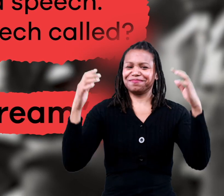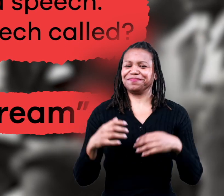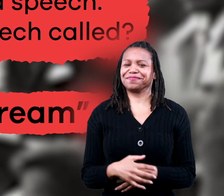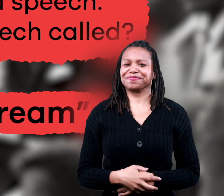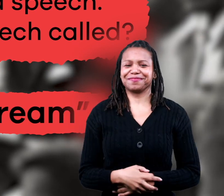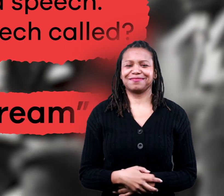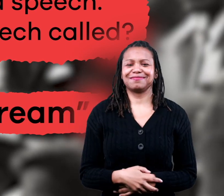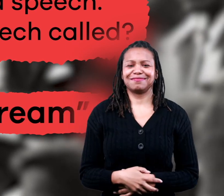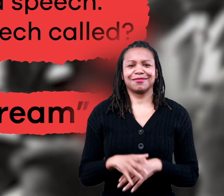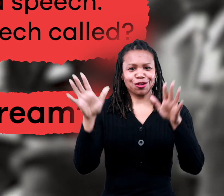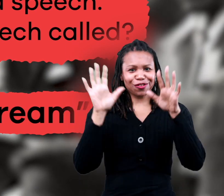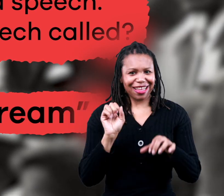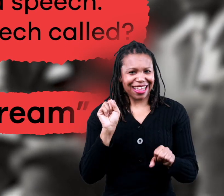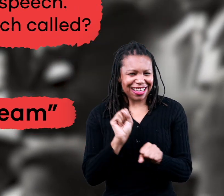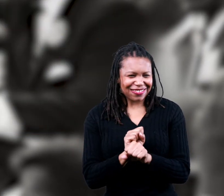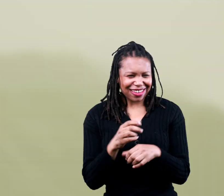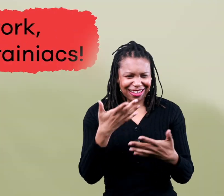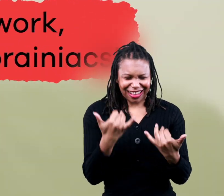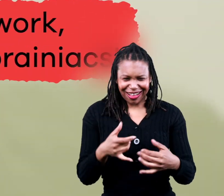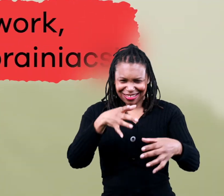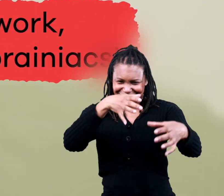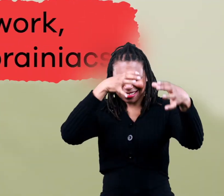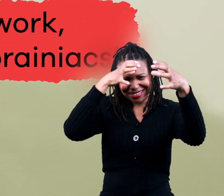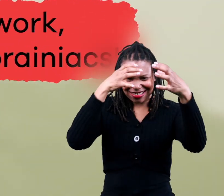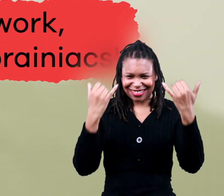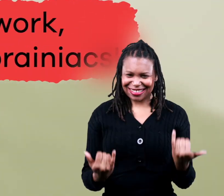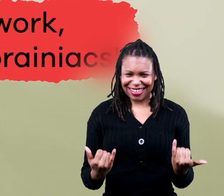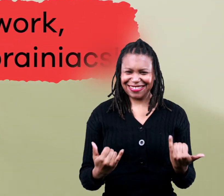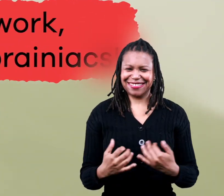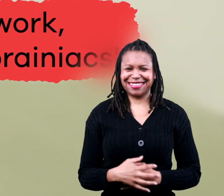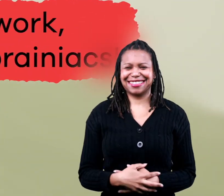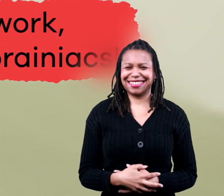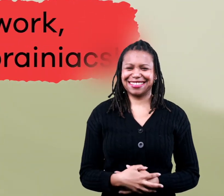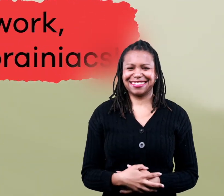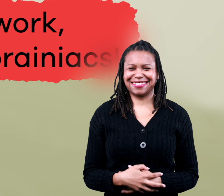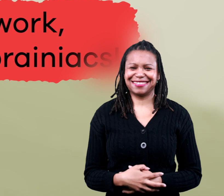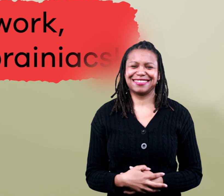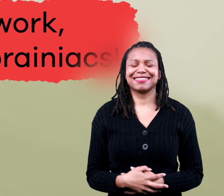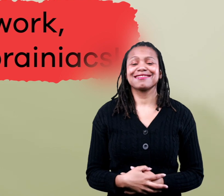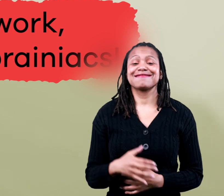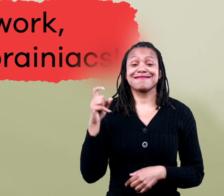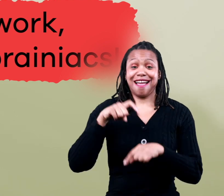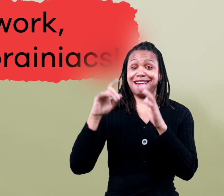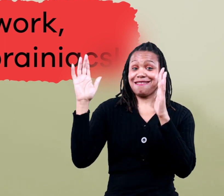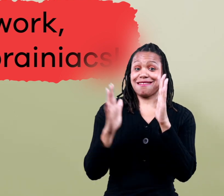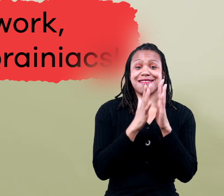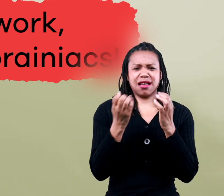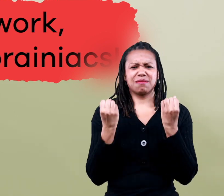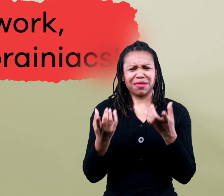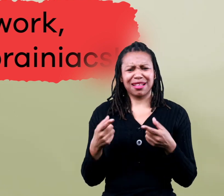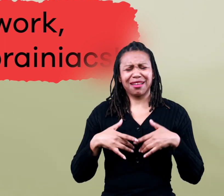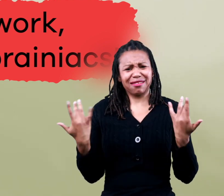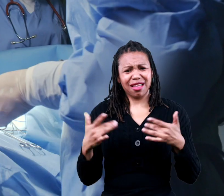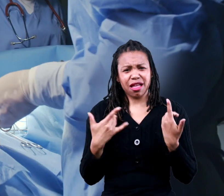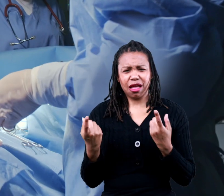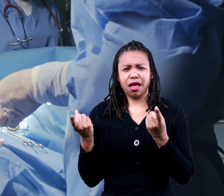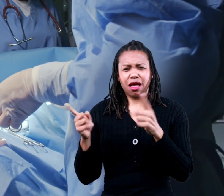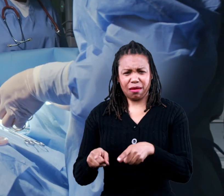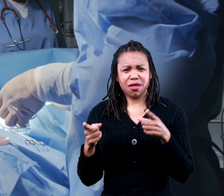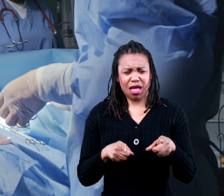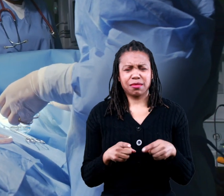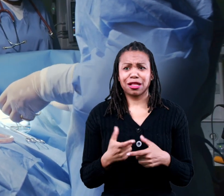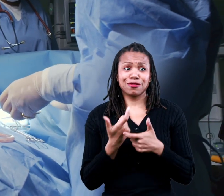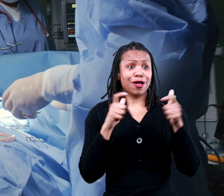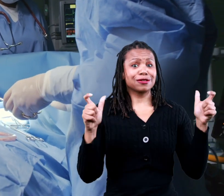I have a dream. Excellent work, 20th century brainiacs. The 20th century